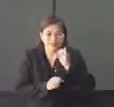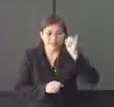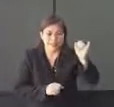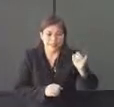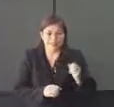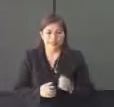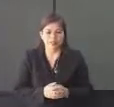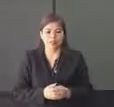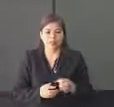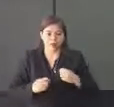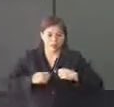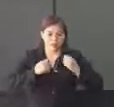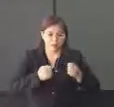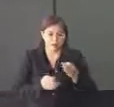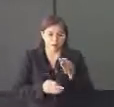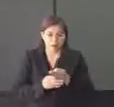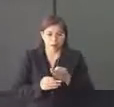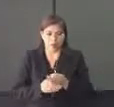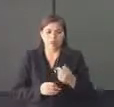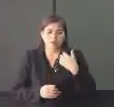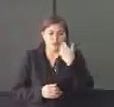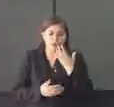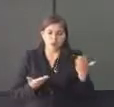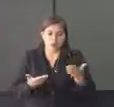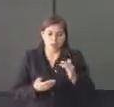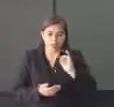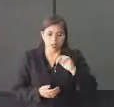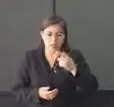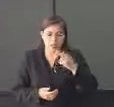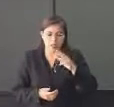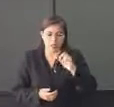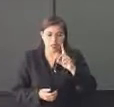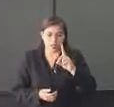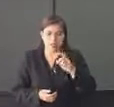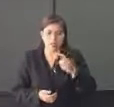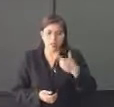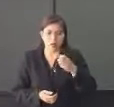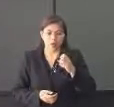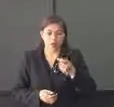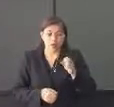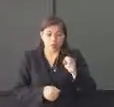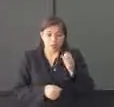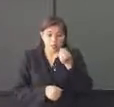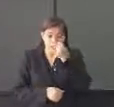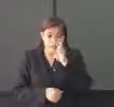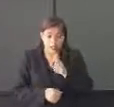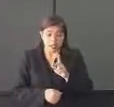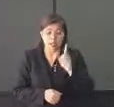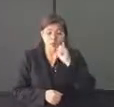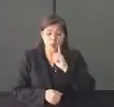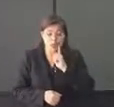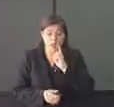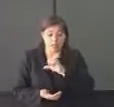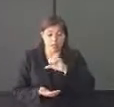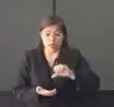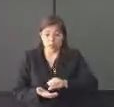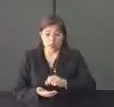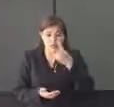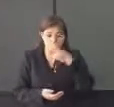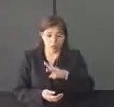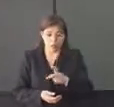are far away. I'm going to give you the floor. Later, I'd like to introduce Ingrid Gomez-Saracipar, who is the Secretary of Women of Mexico